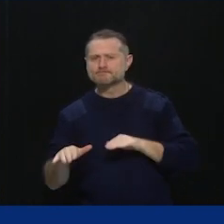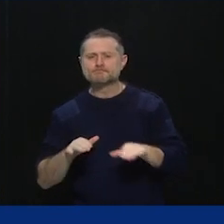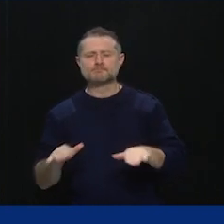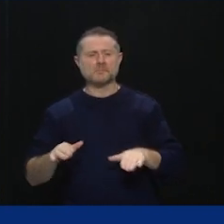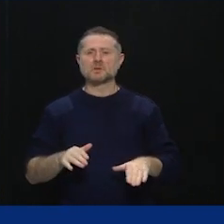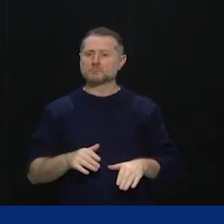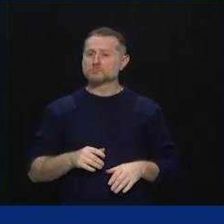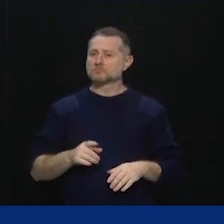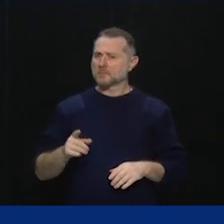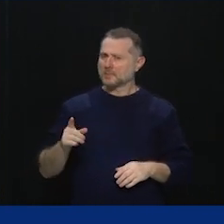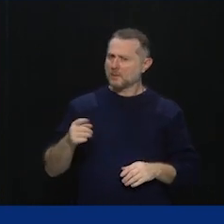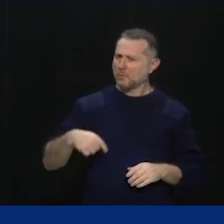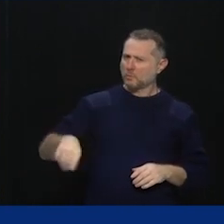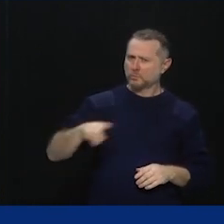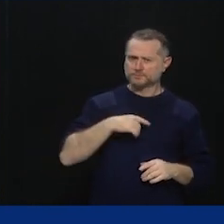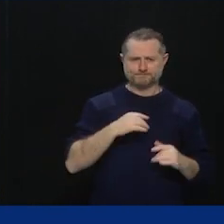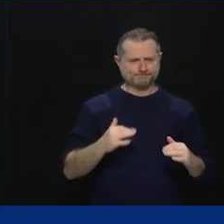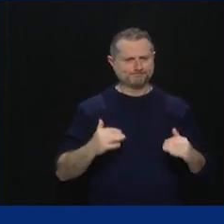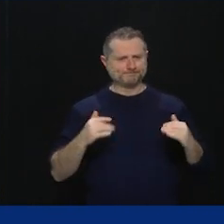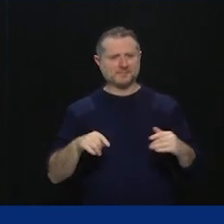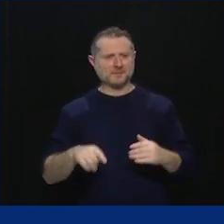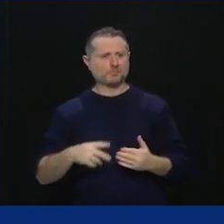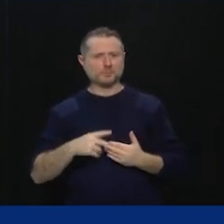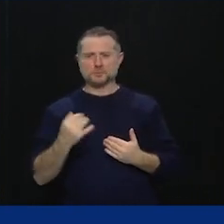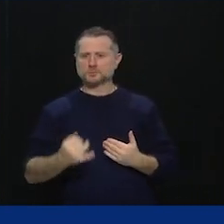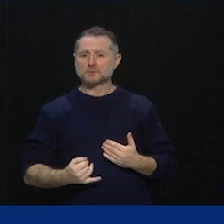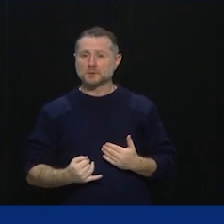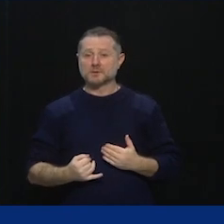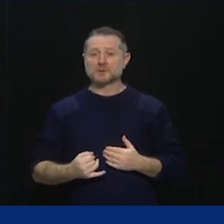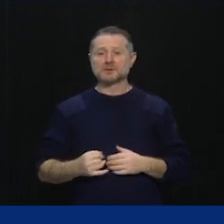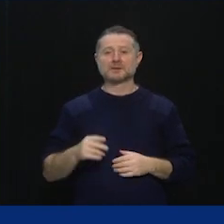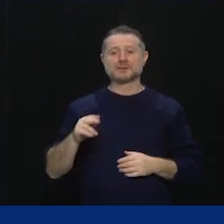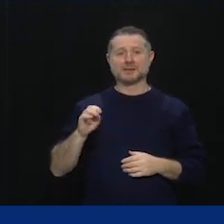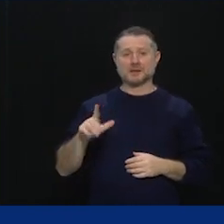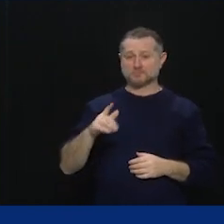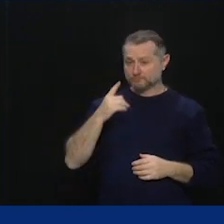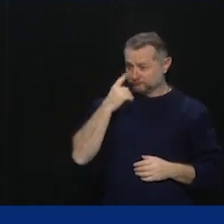this project to the next level? Neil, would you come up and say a few words? Thanks.